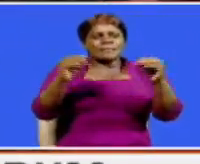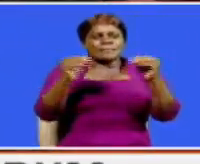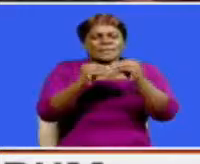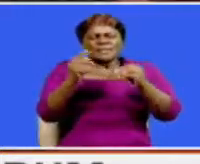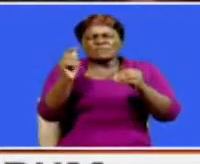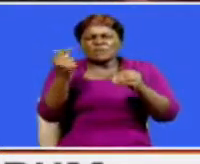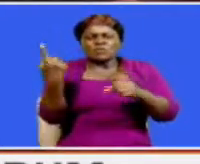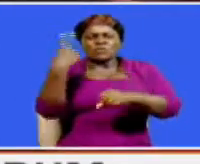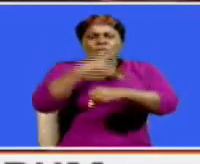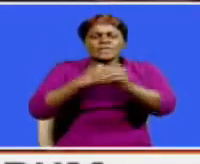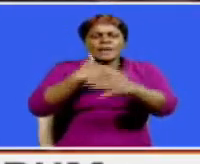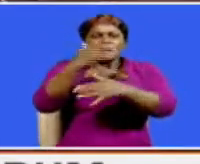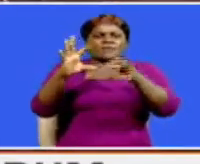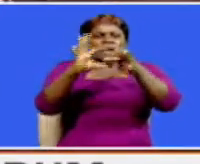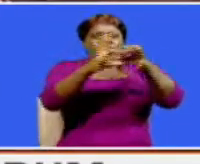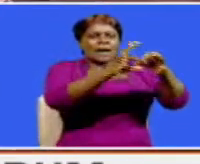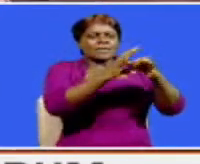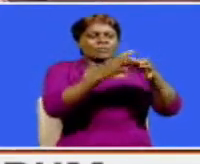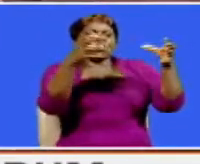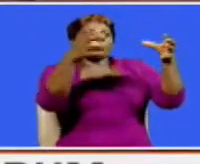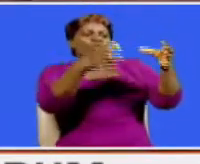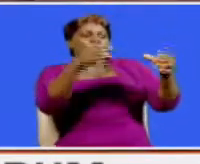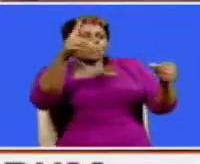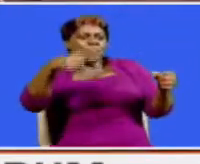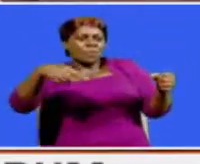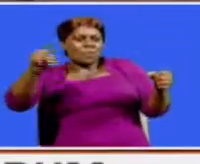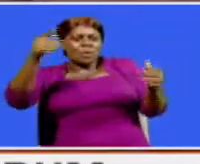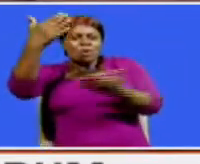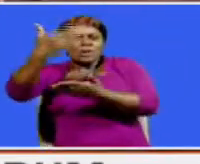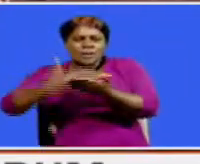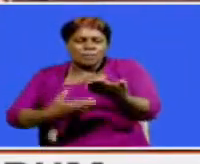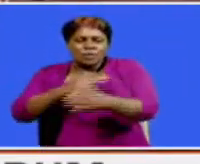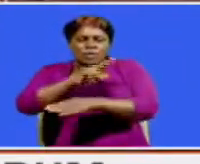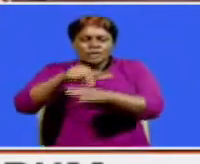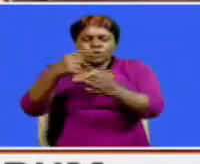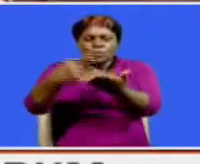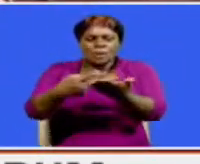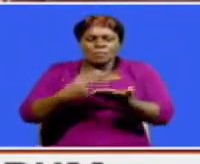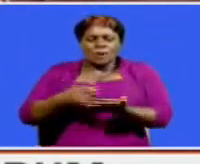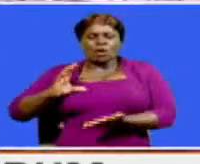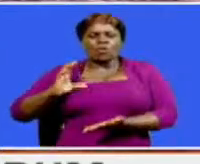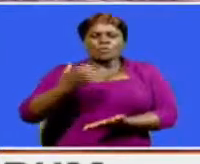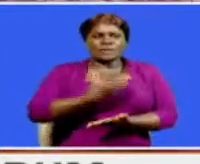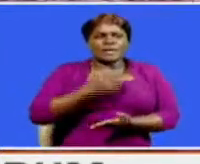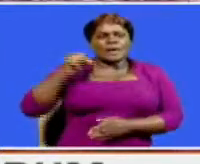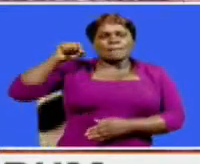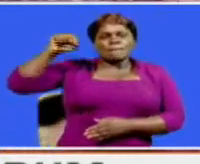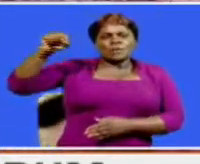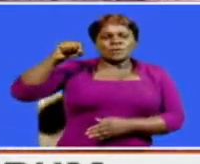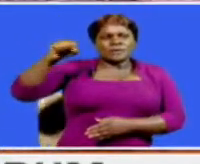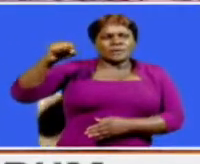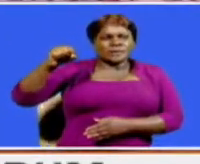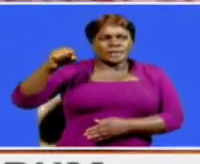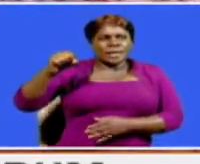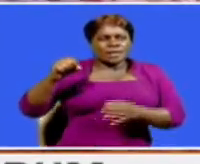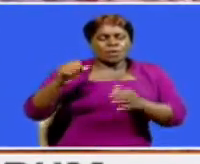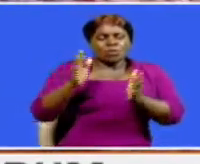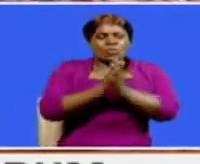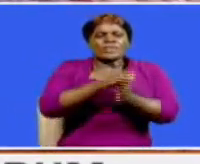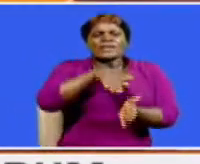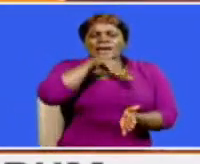few days after Azimio la Umoja approved the report of the National Dialogue Committee. Politicians who had accompanied the Azimio